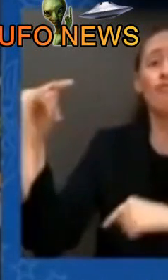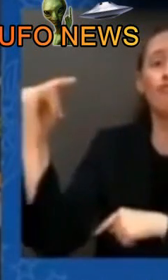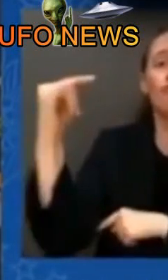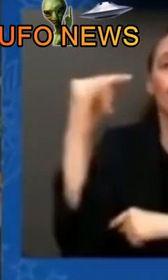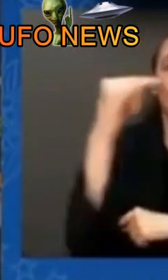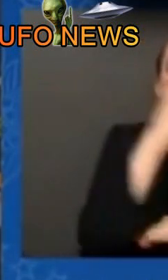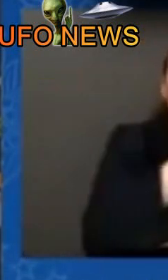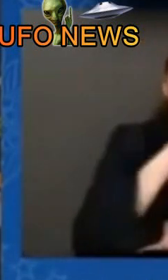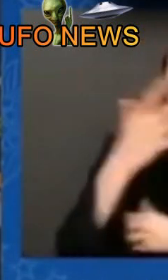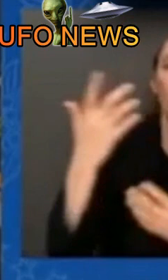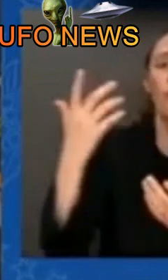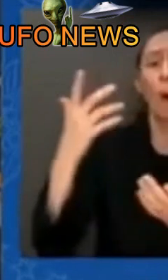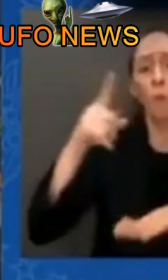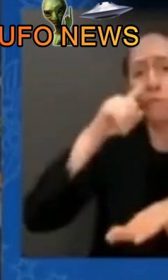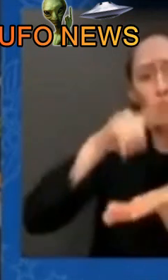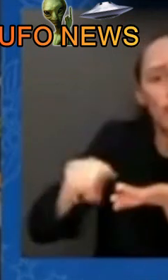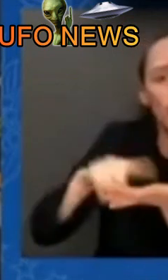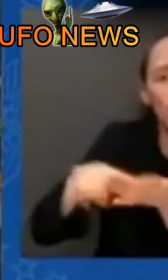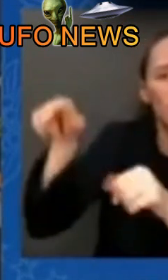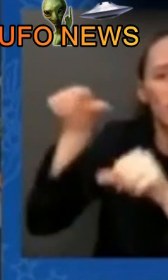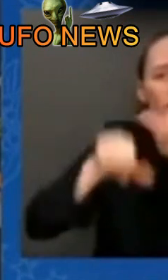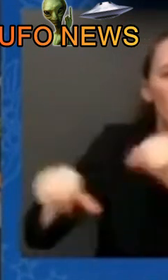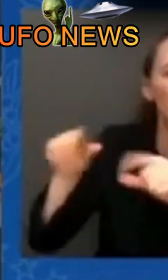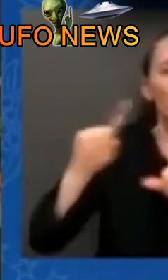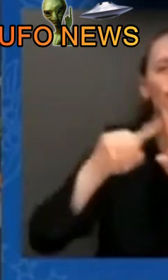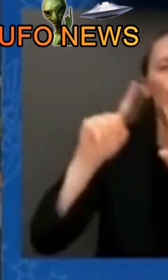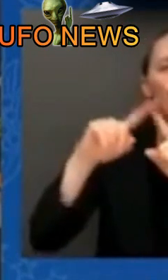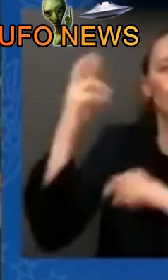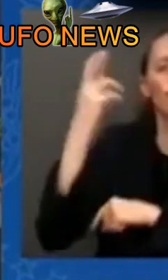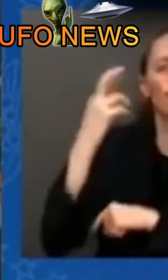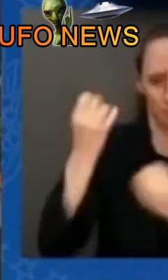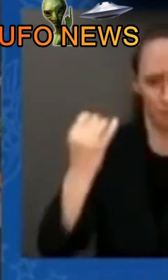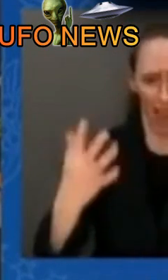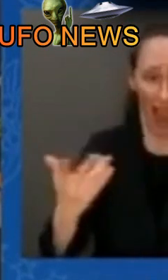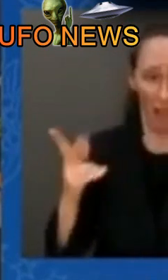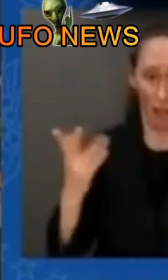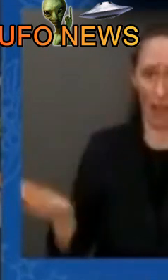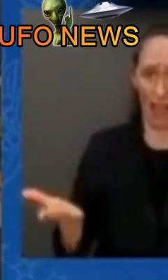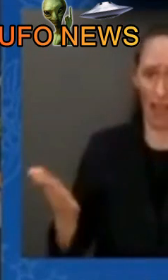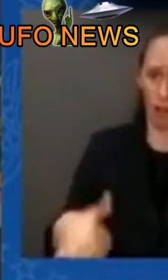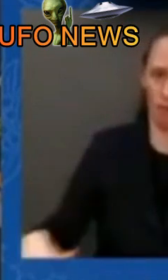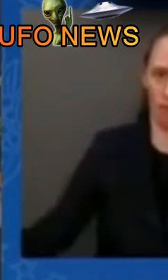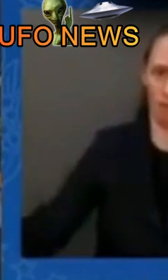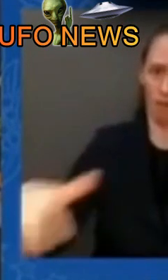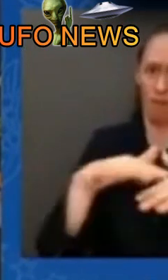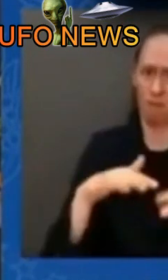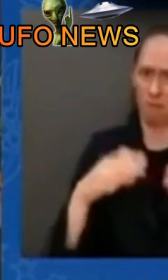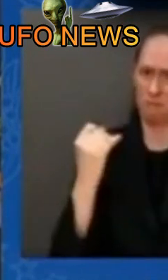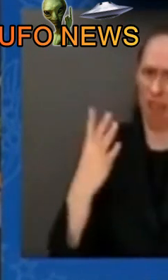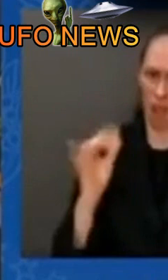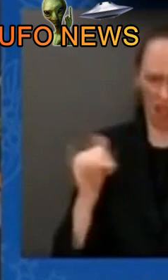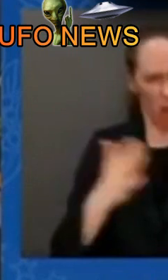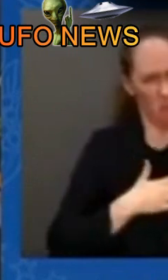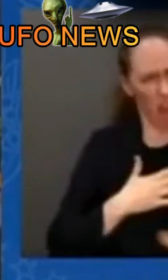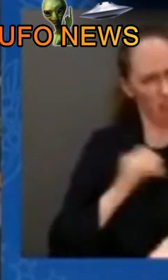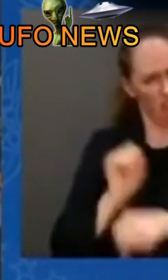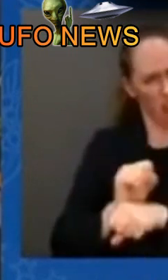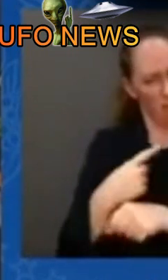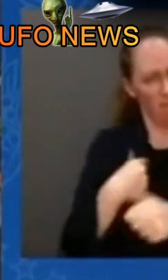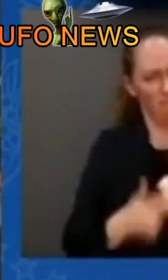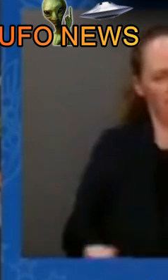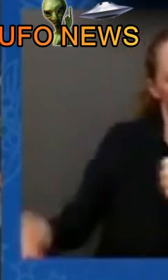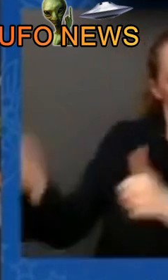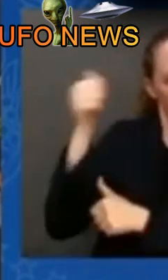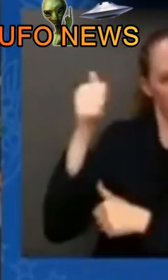Commander-in-Chief. As the events of the previous days have shown, we'll always act to protect the interest of the American people and the security